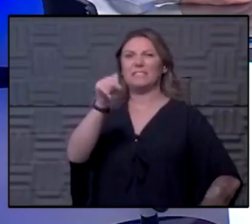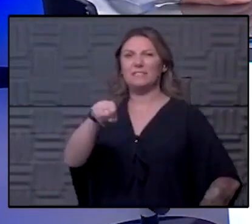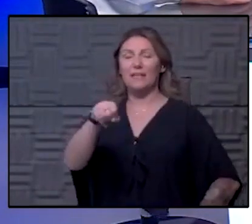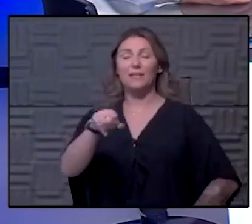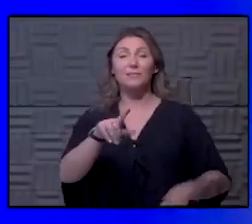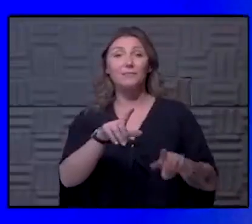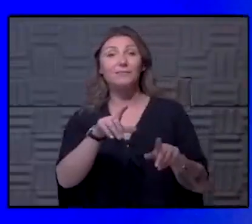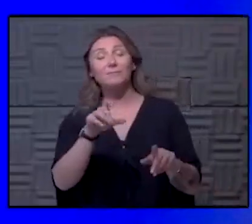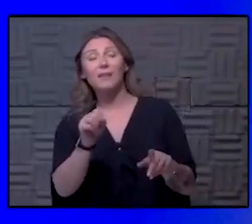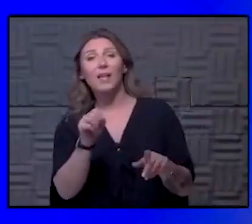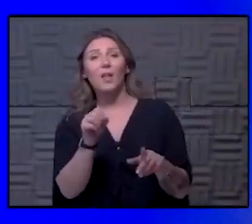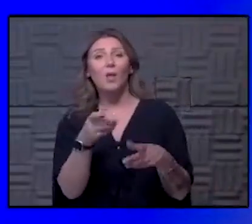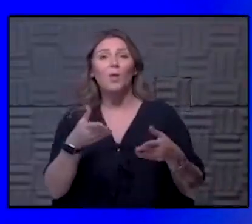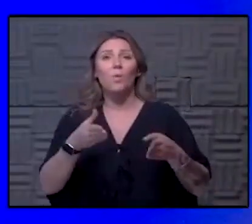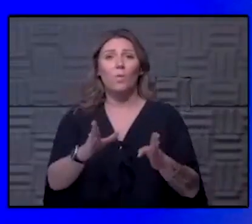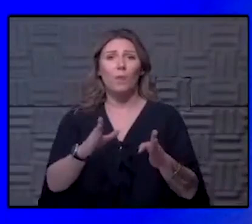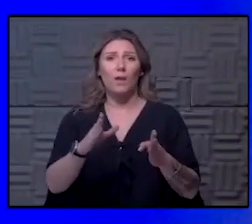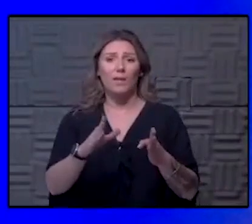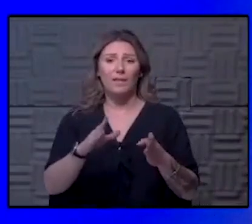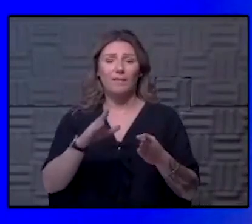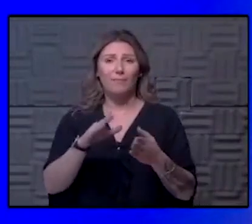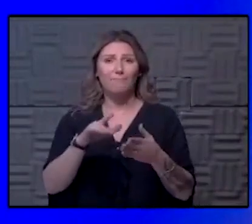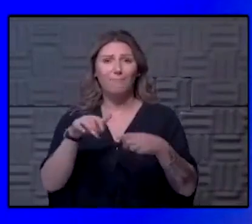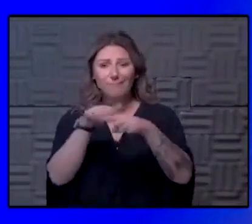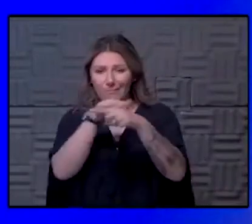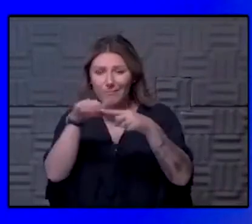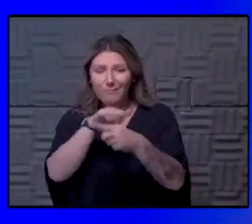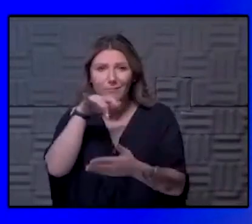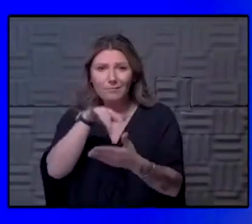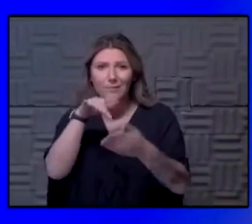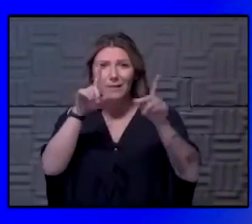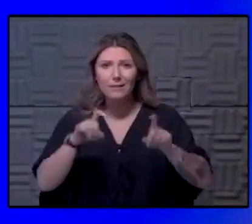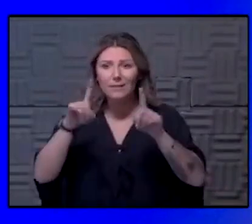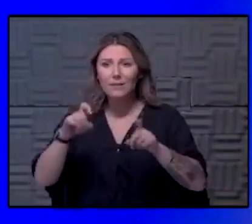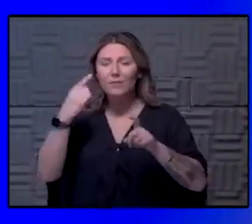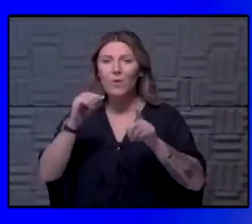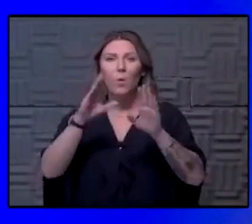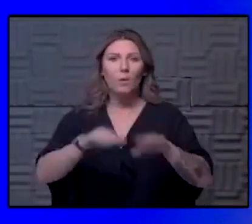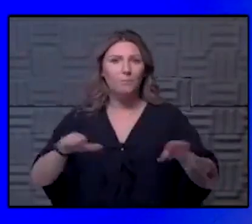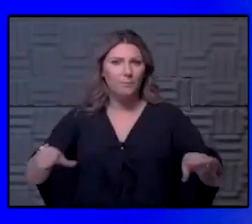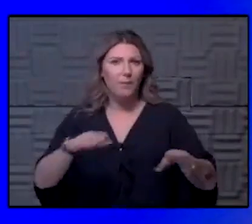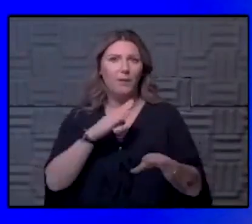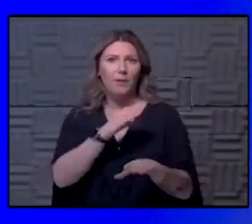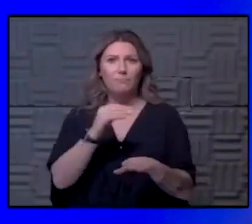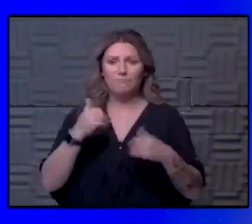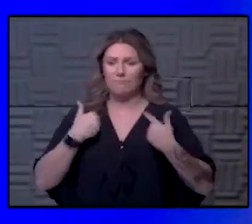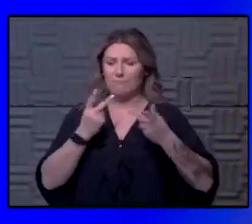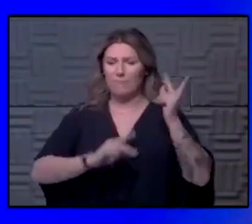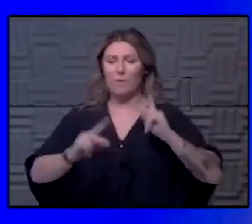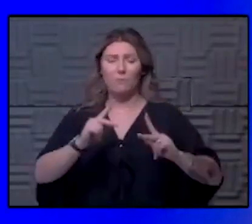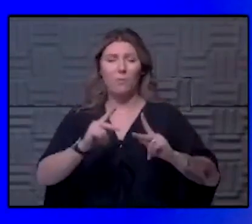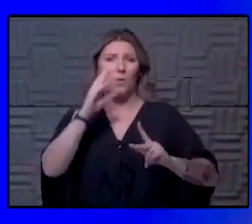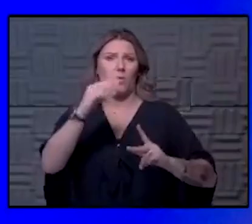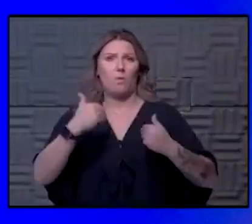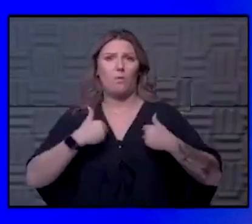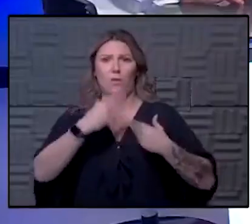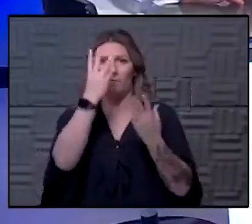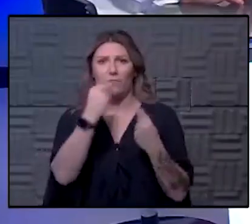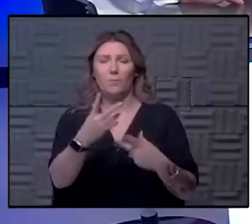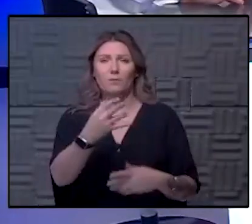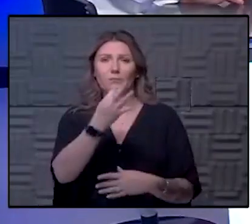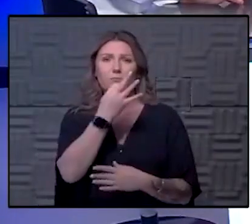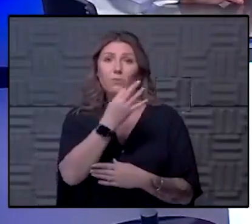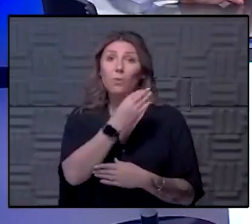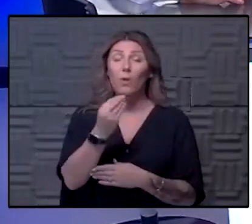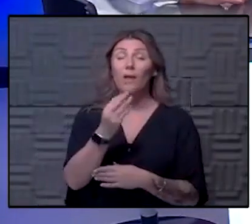way that these trials are moving for pediatrics and younger people, I would say I think we'll have some data soon. Well, and I would